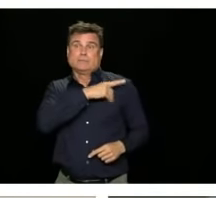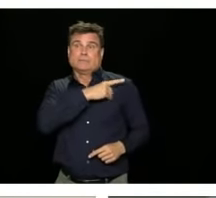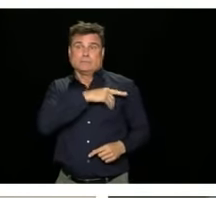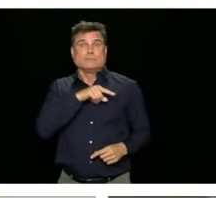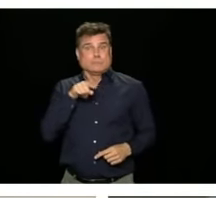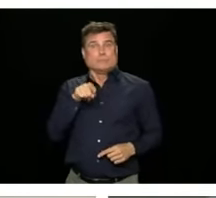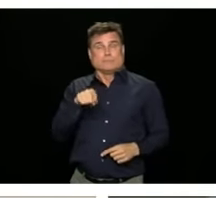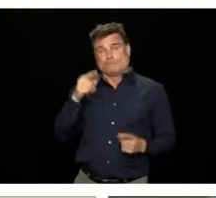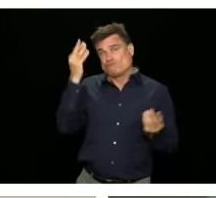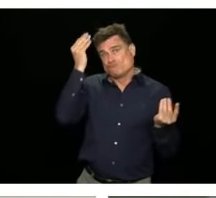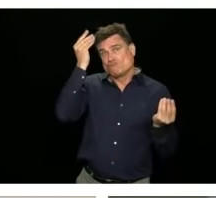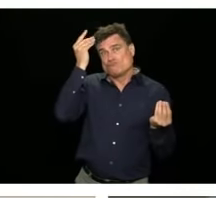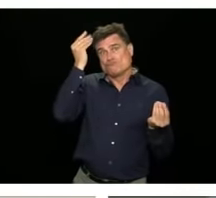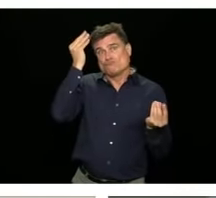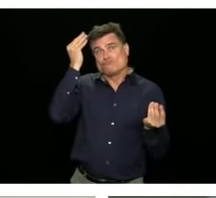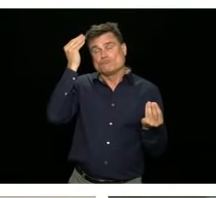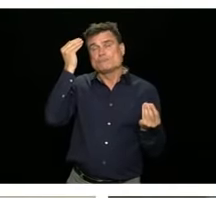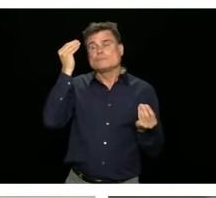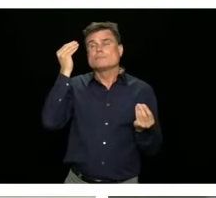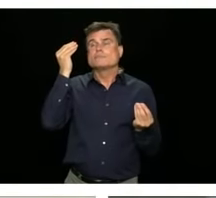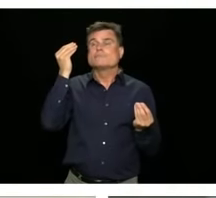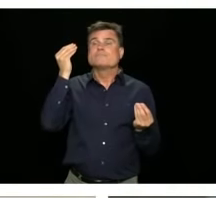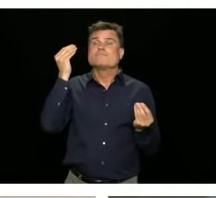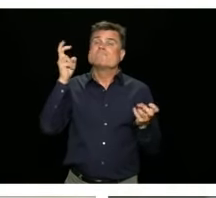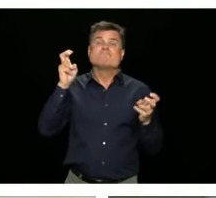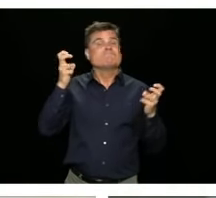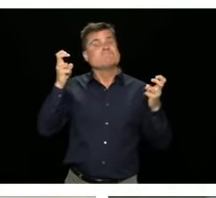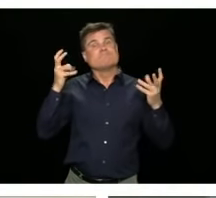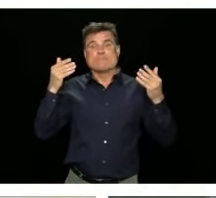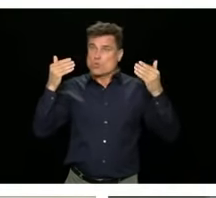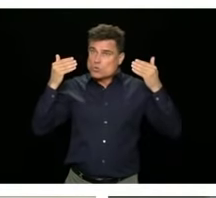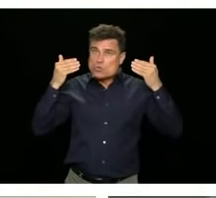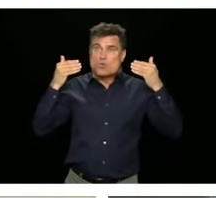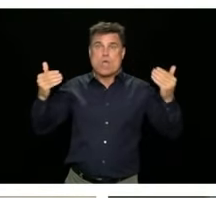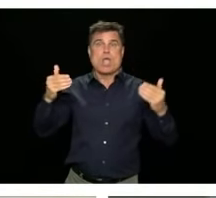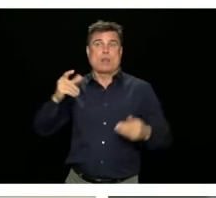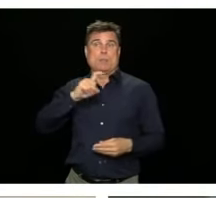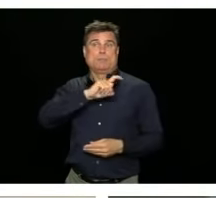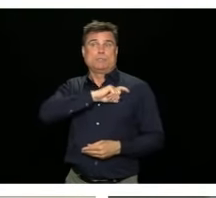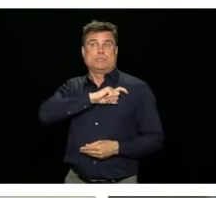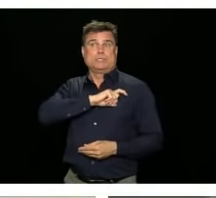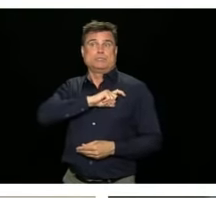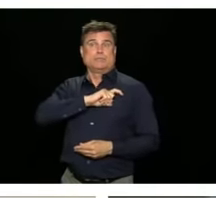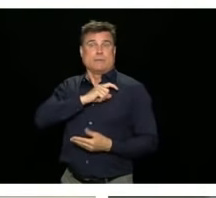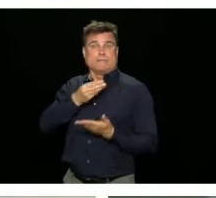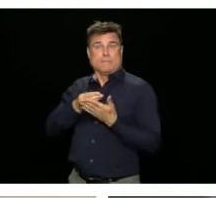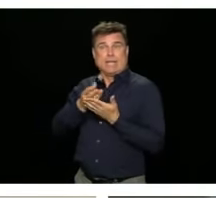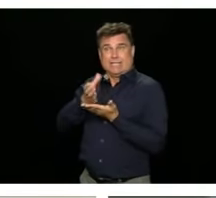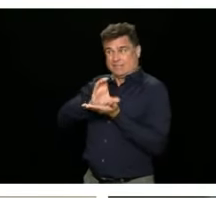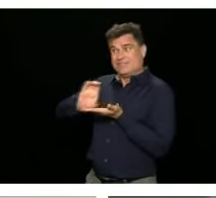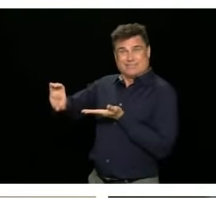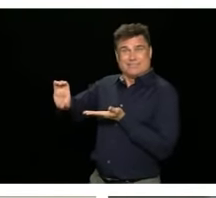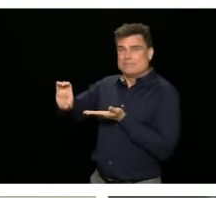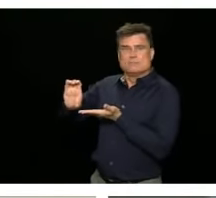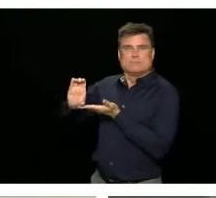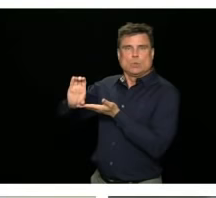is mainly the emphasis of creating other infrastructures and supporting